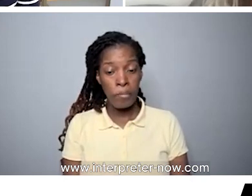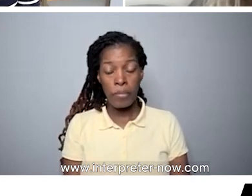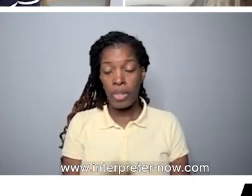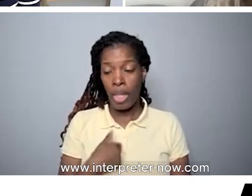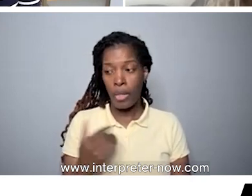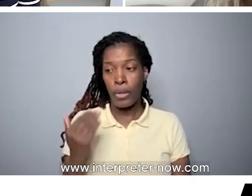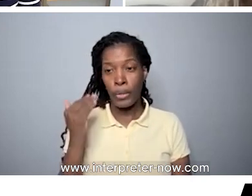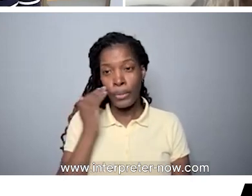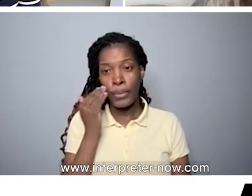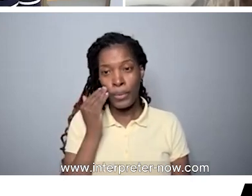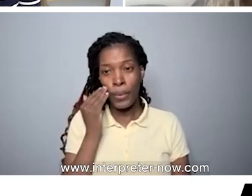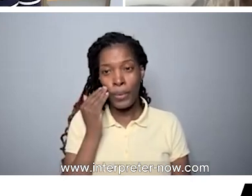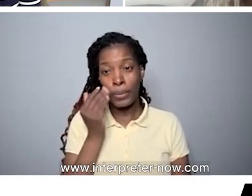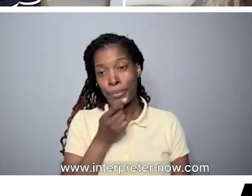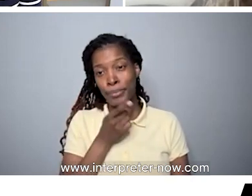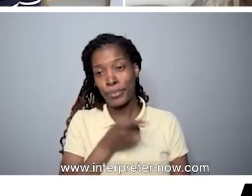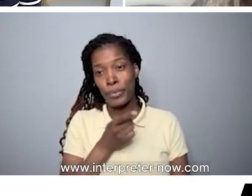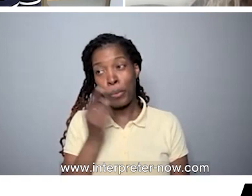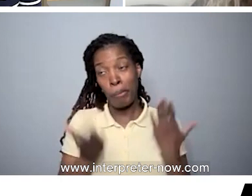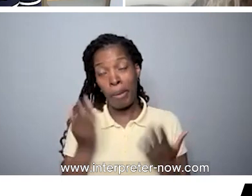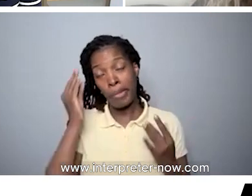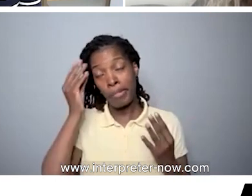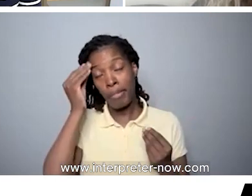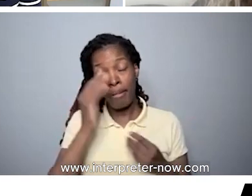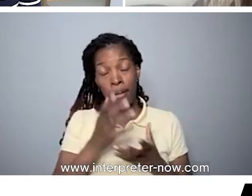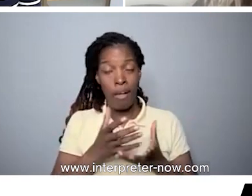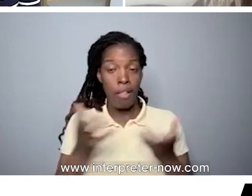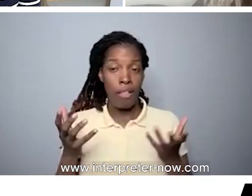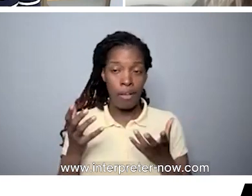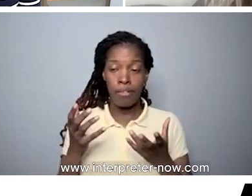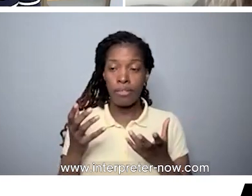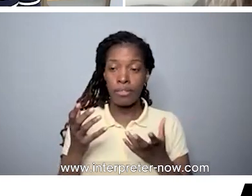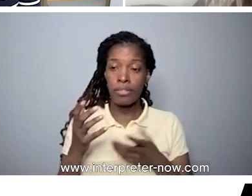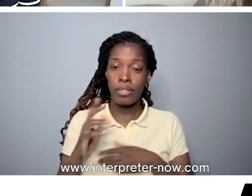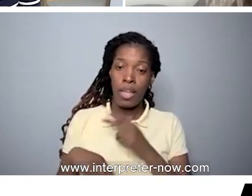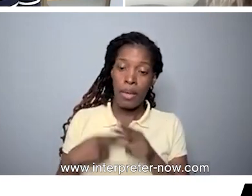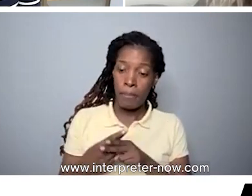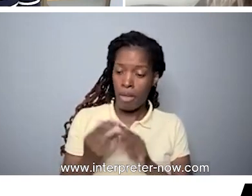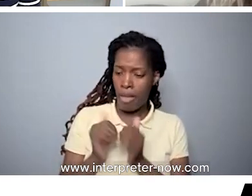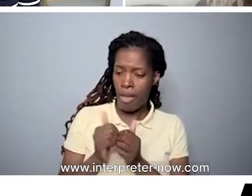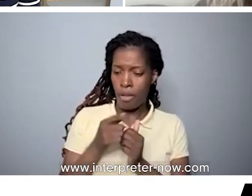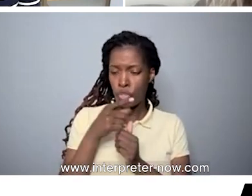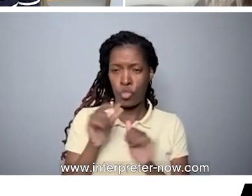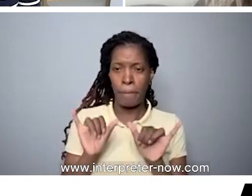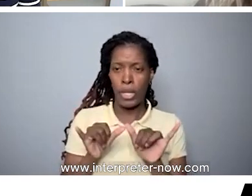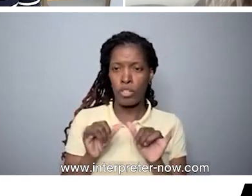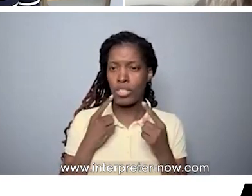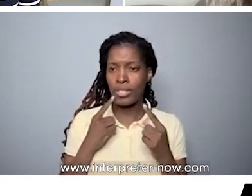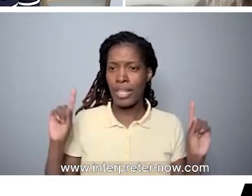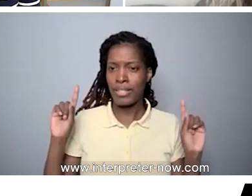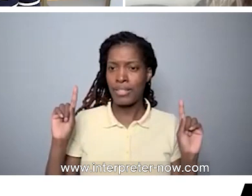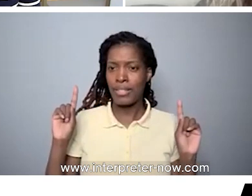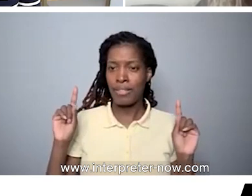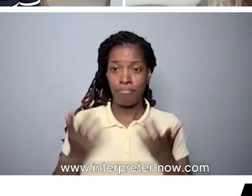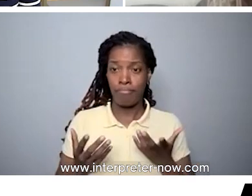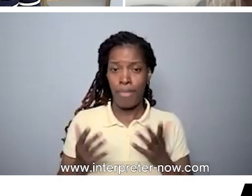I'm sure that you think a lot about this. Maybe you could share a bit about how you measure success. How do you